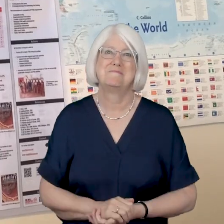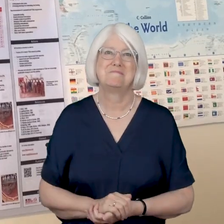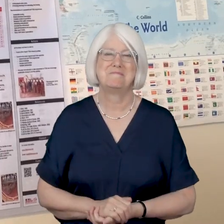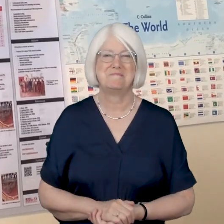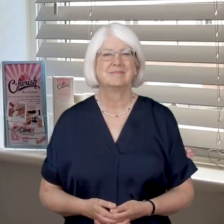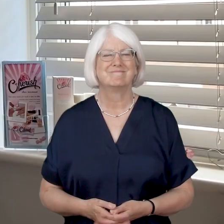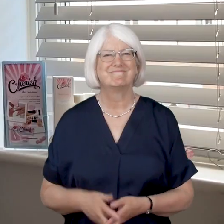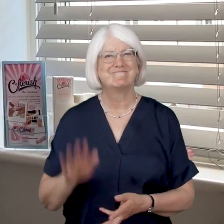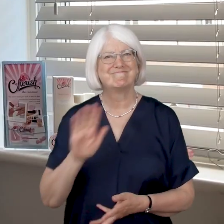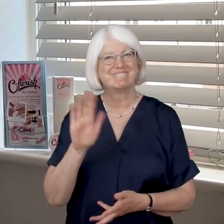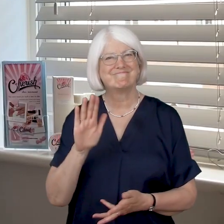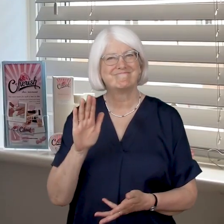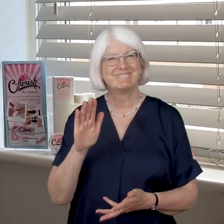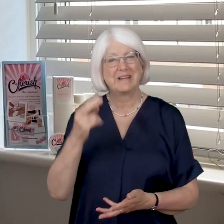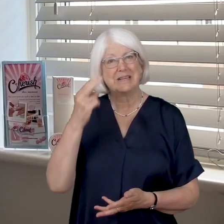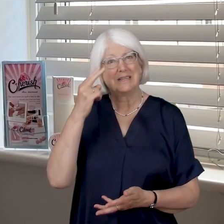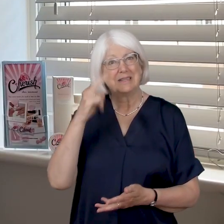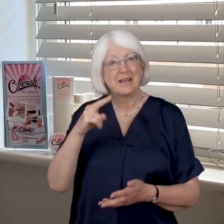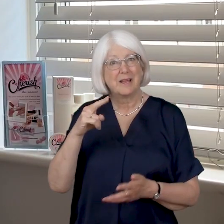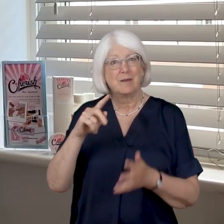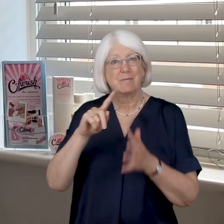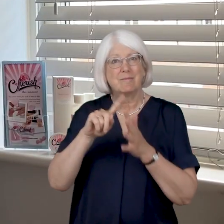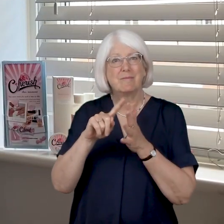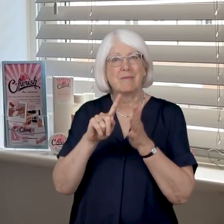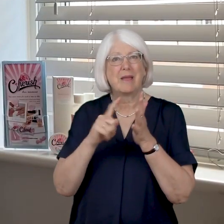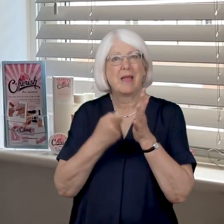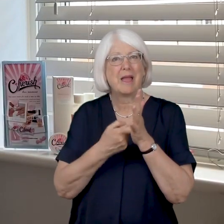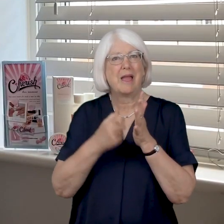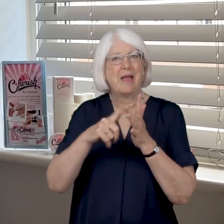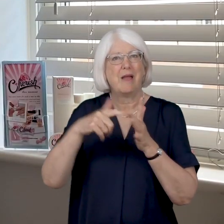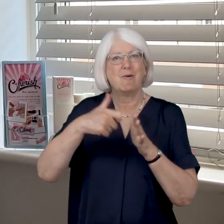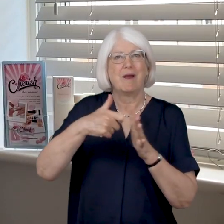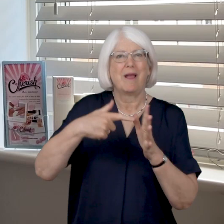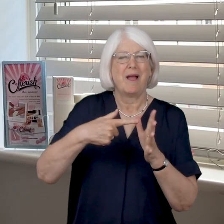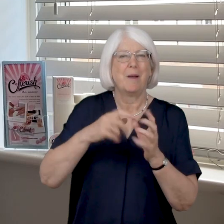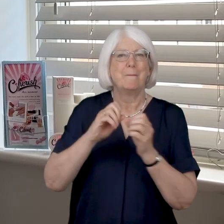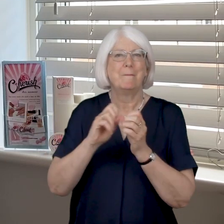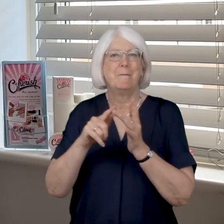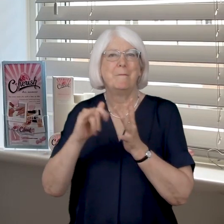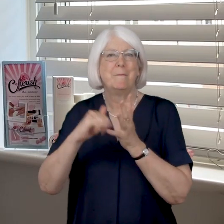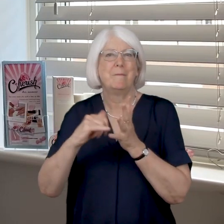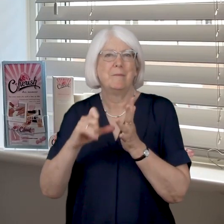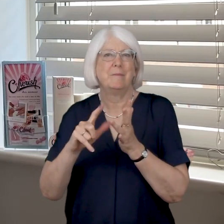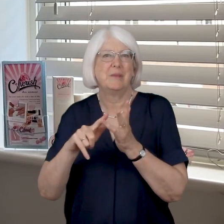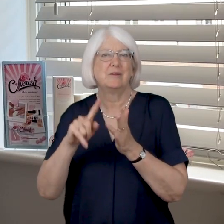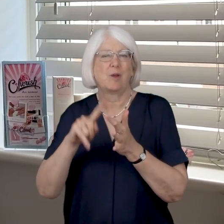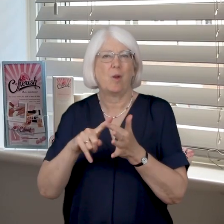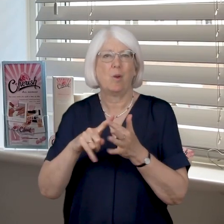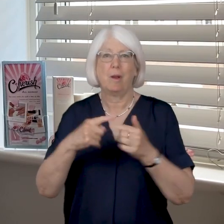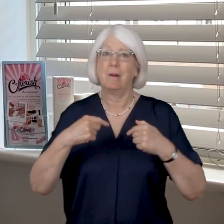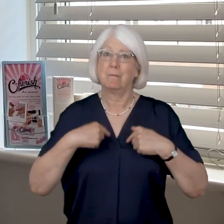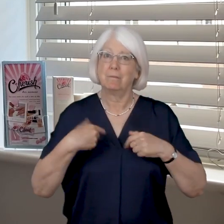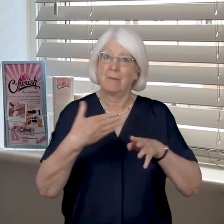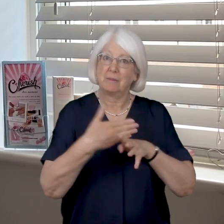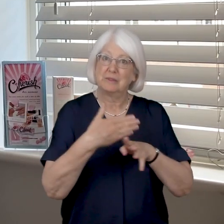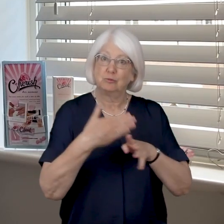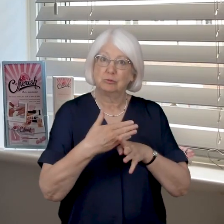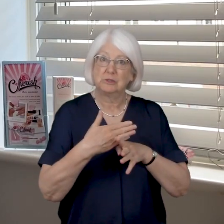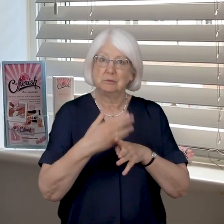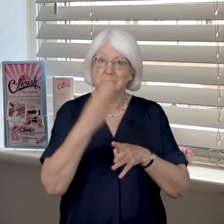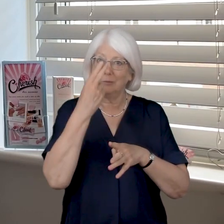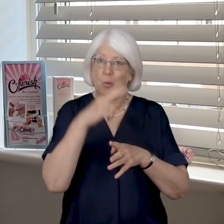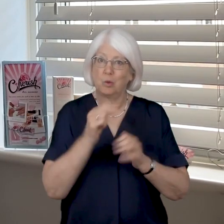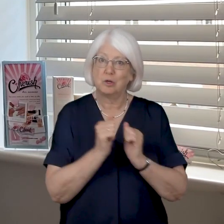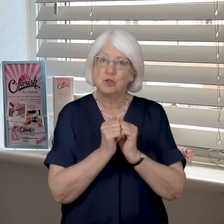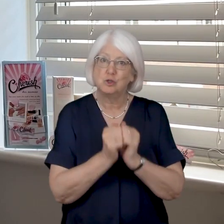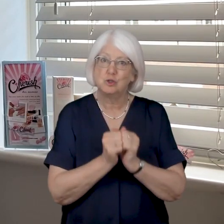you. Hi, my name is Erica Biscoe, and I pioneer a ministry called Cherish, preparing